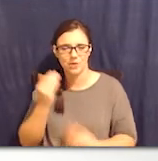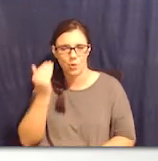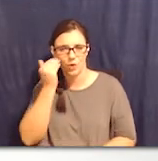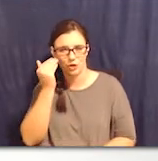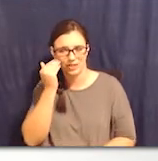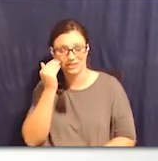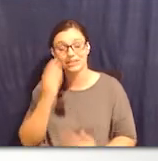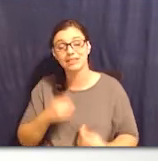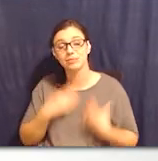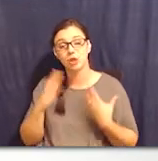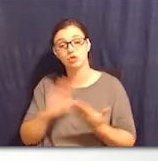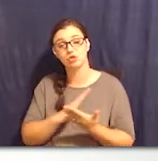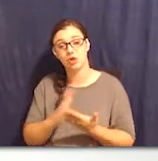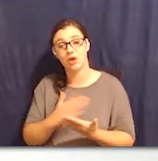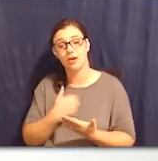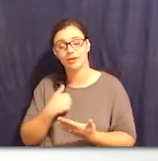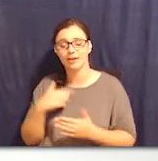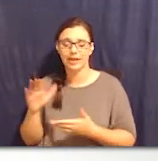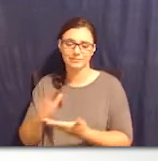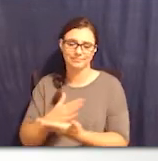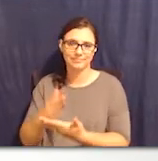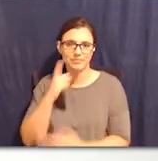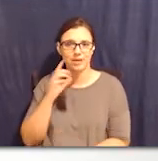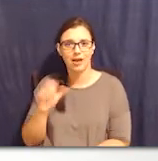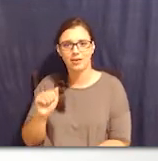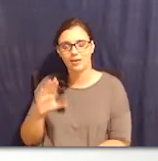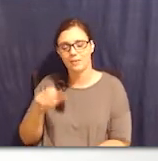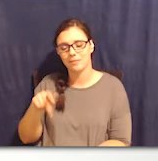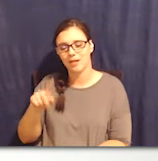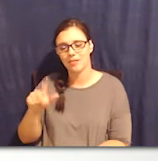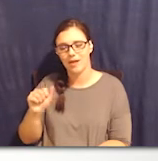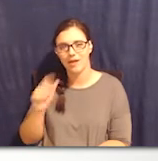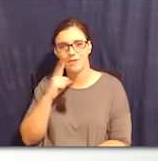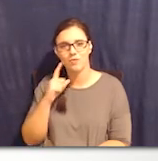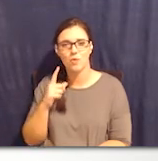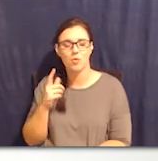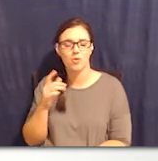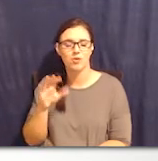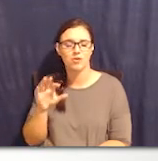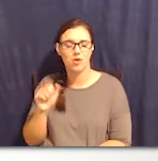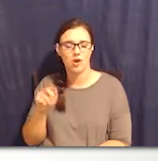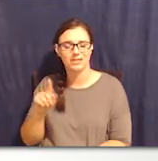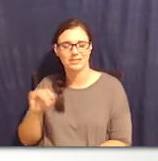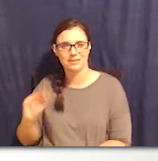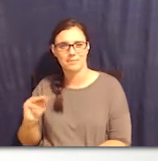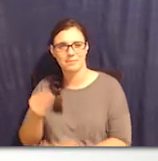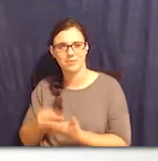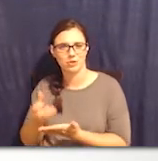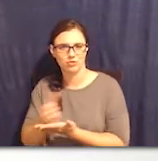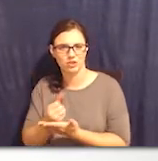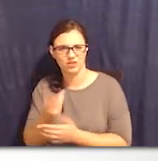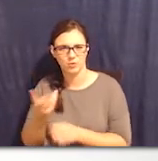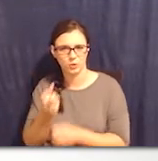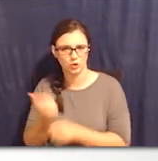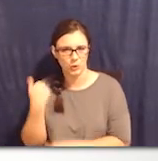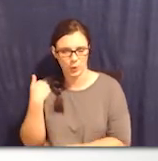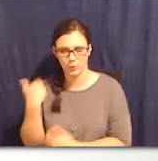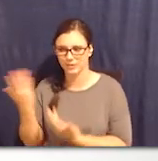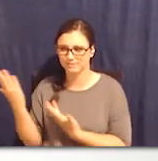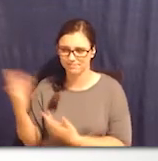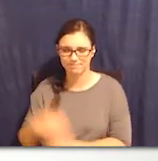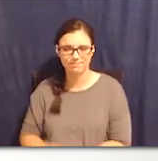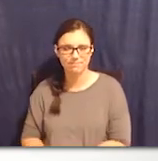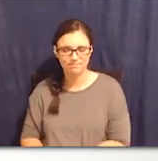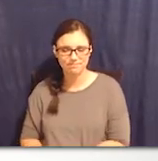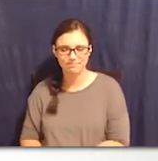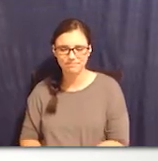awareness journey, ending with an inspirational song I sang at an a cappella for autism fundraiser a few years ago.